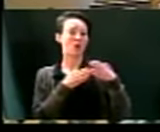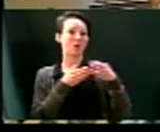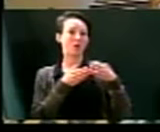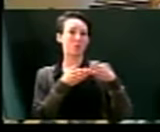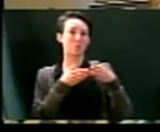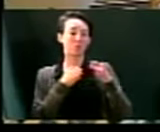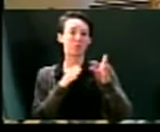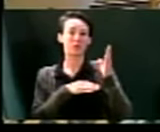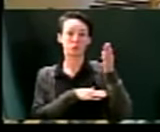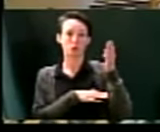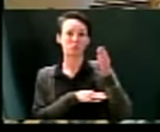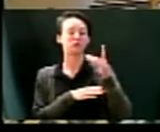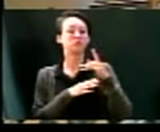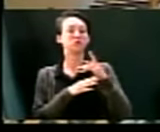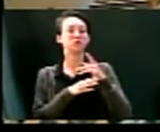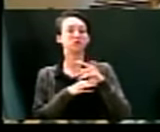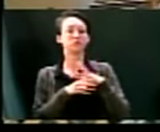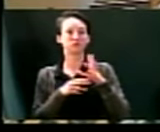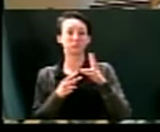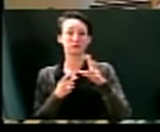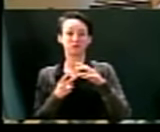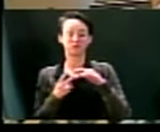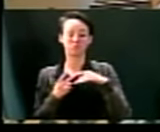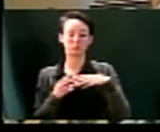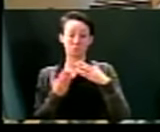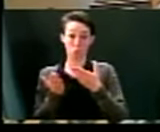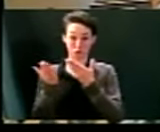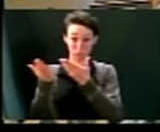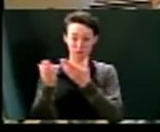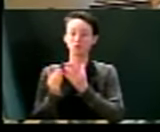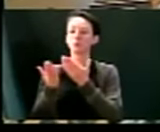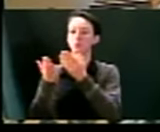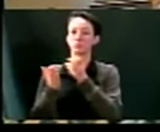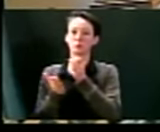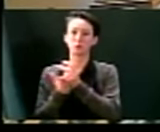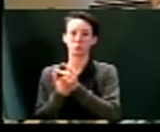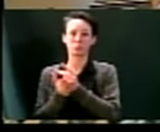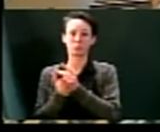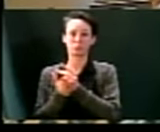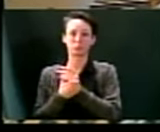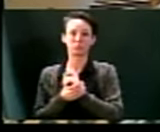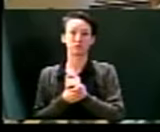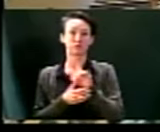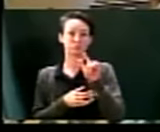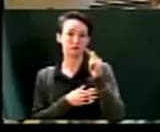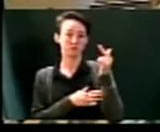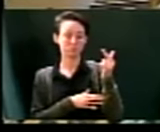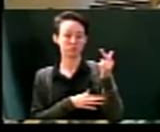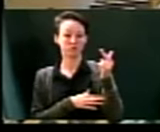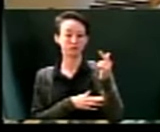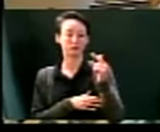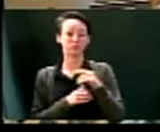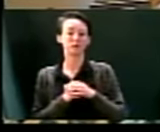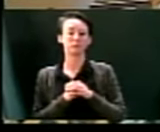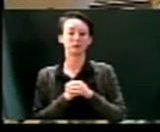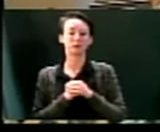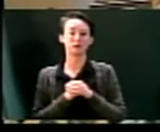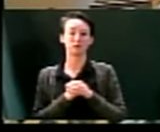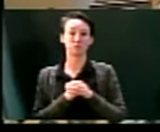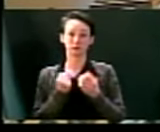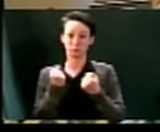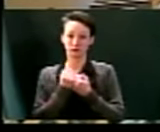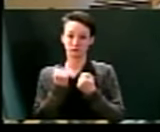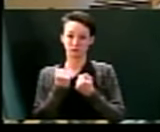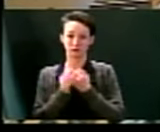without it last time. Okay, do I have a motion? Move approval. Second. Motion by Ms. Roundtree, seconded by Mr. Norman. All